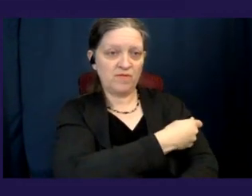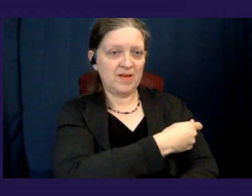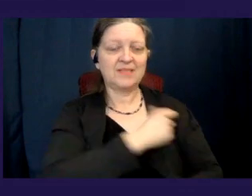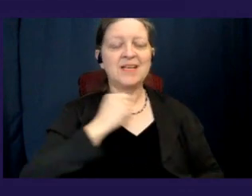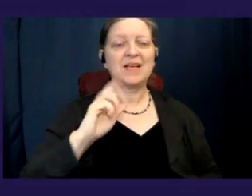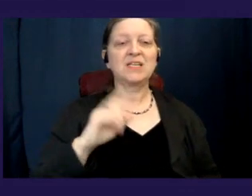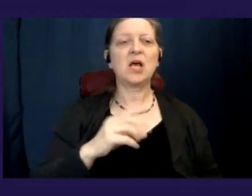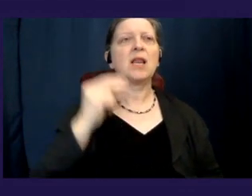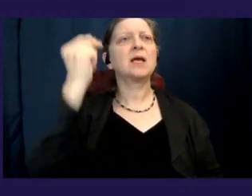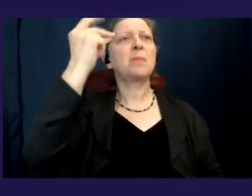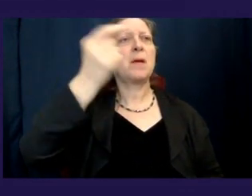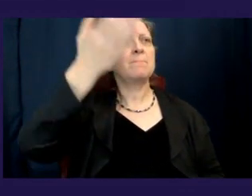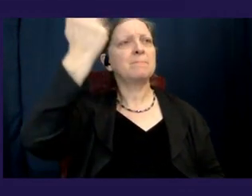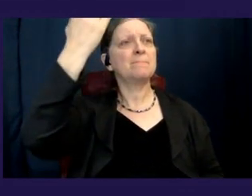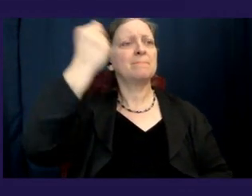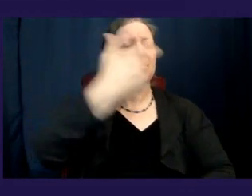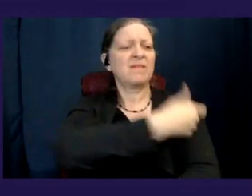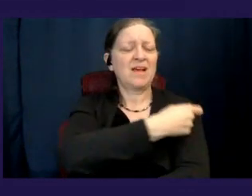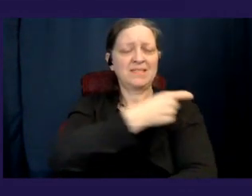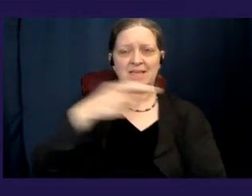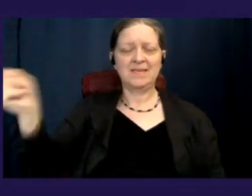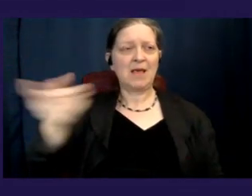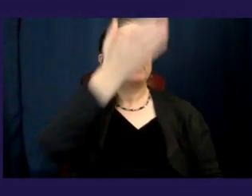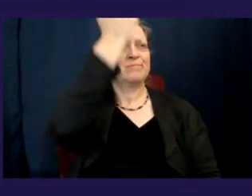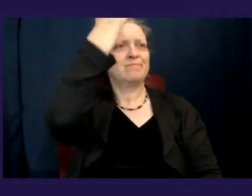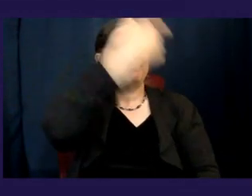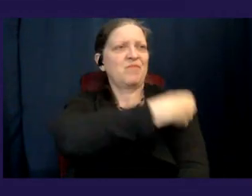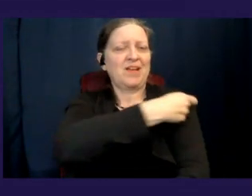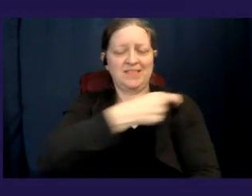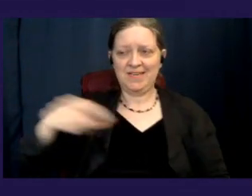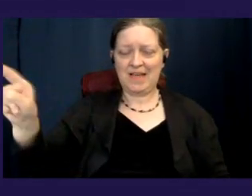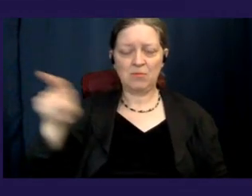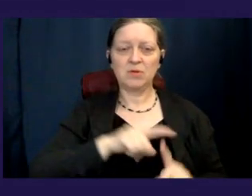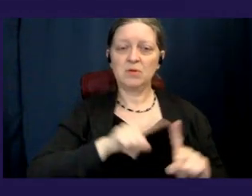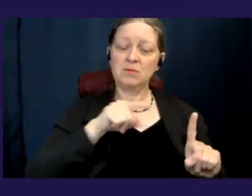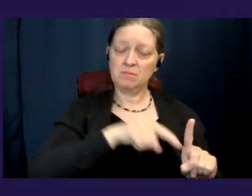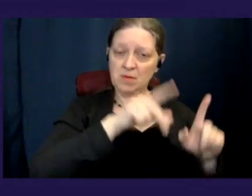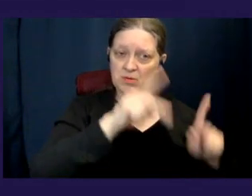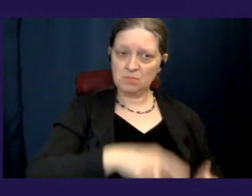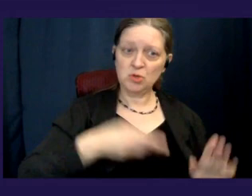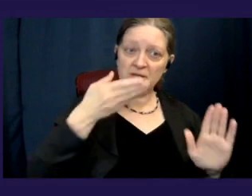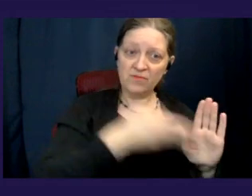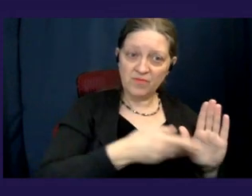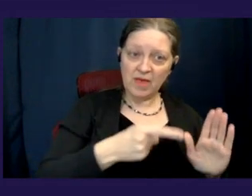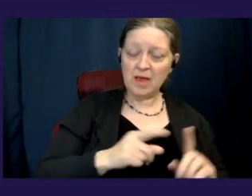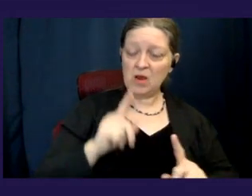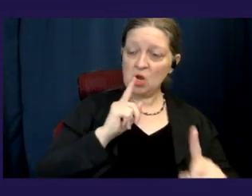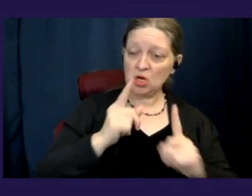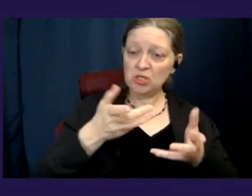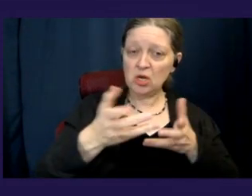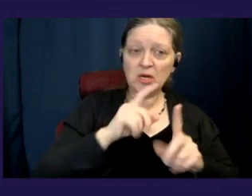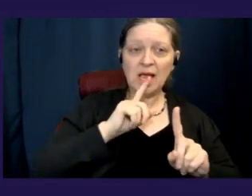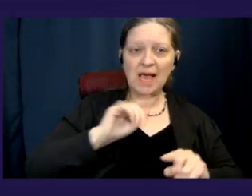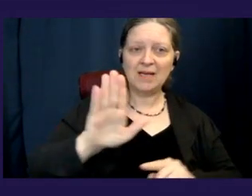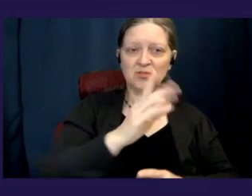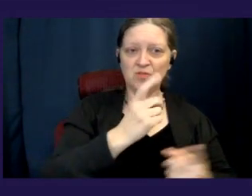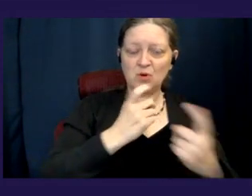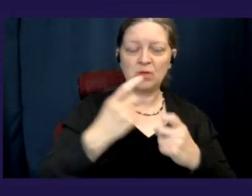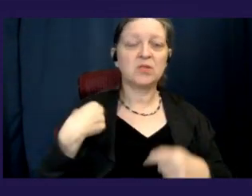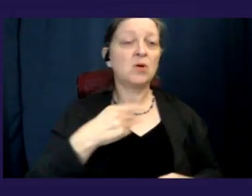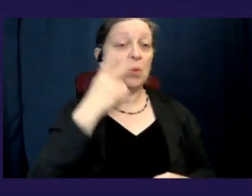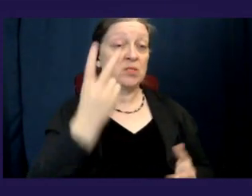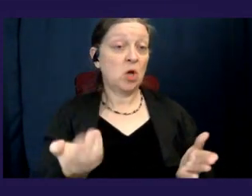out of here. But there was someone there who was just there to talk to them and answer questions. And we saw that again during MPOX, again,